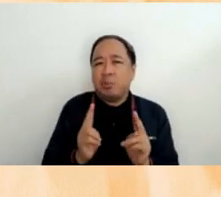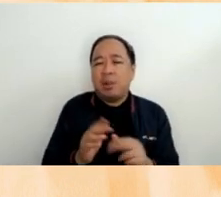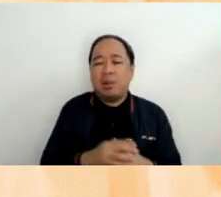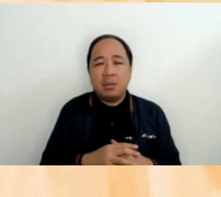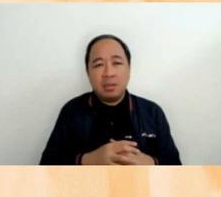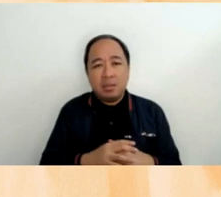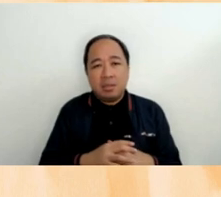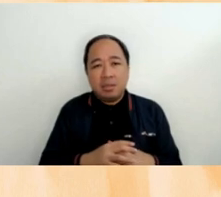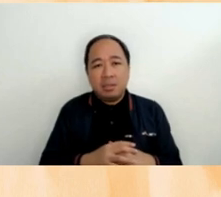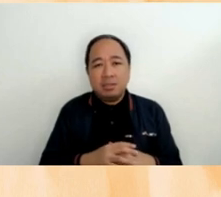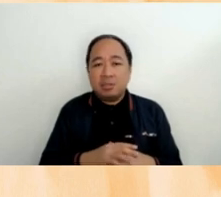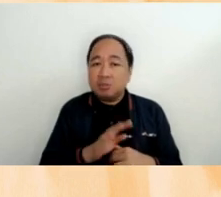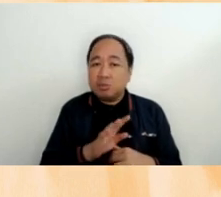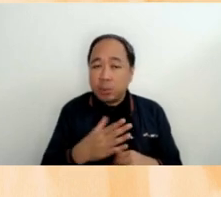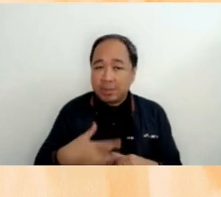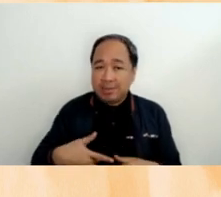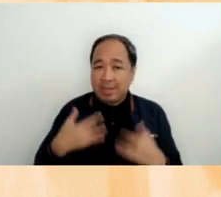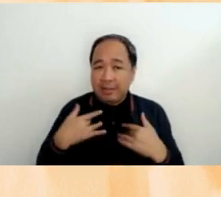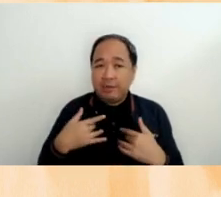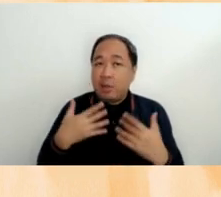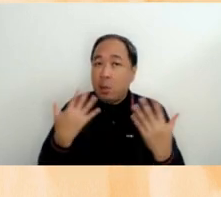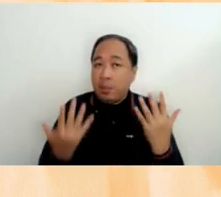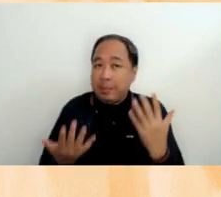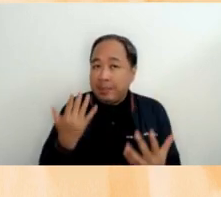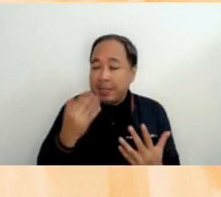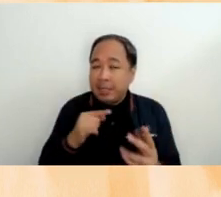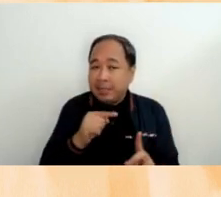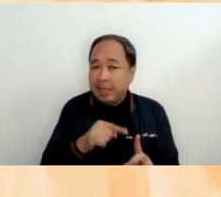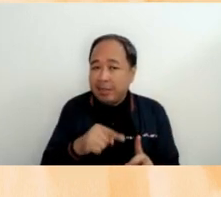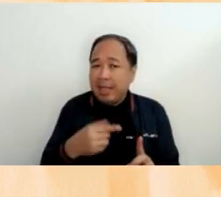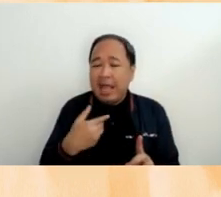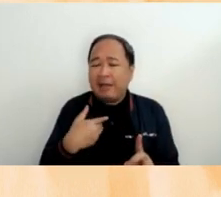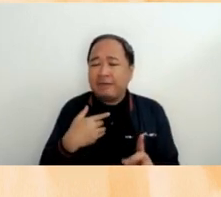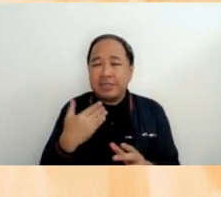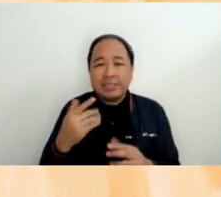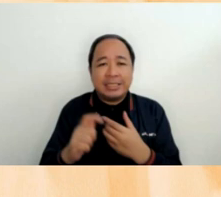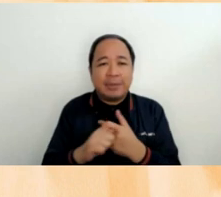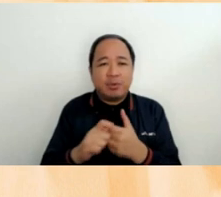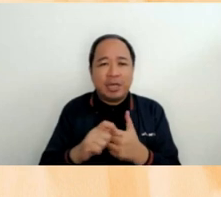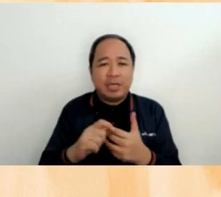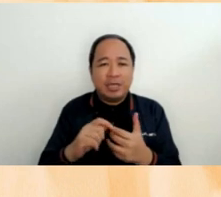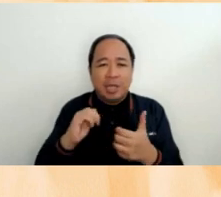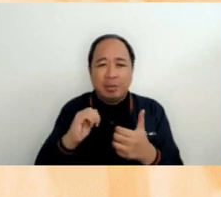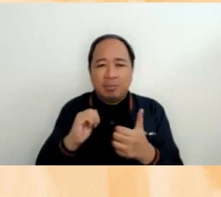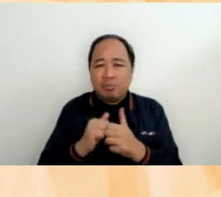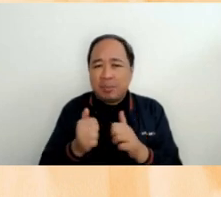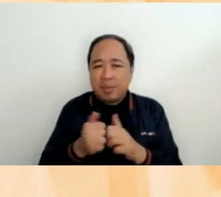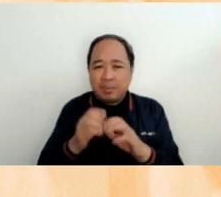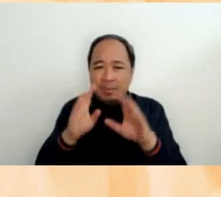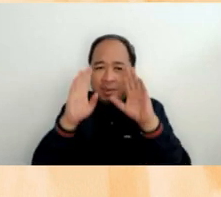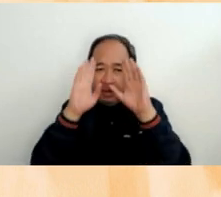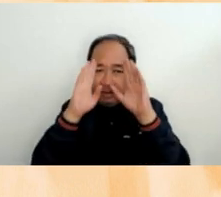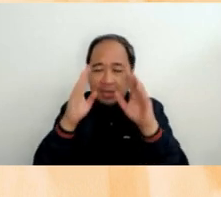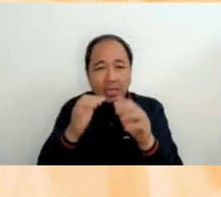or they might temporarily have trouble coping, but they soon return fully to